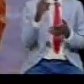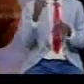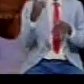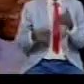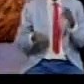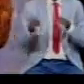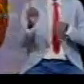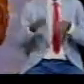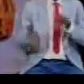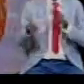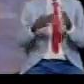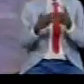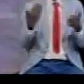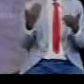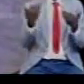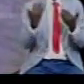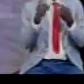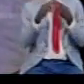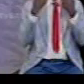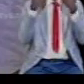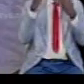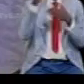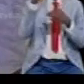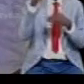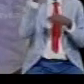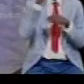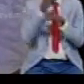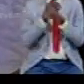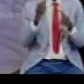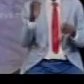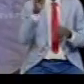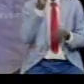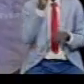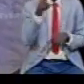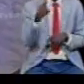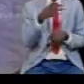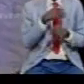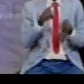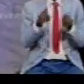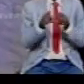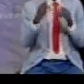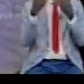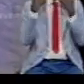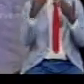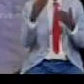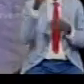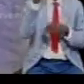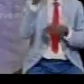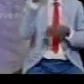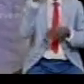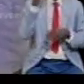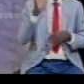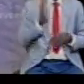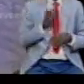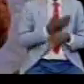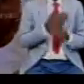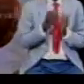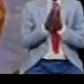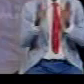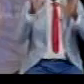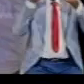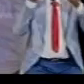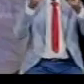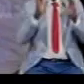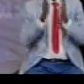who delivered me. And also I thank God for our daddy in the Lord, GS, our WF Kumuyi. I pray that God will keep